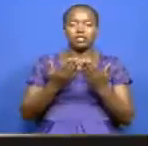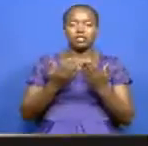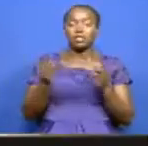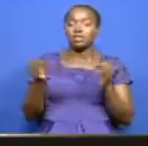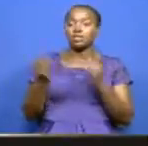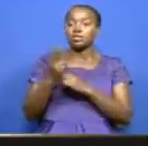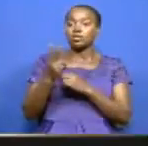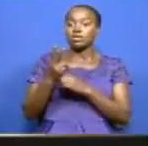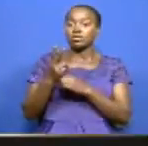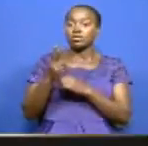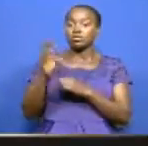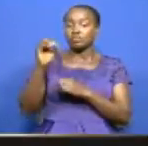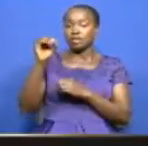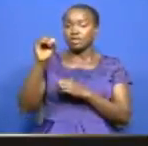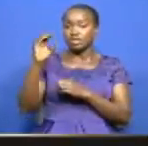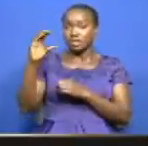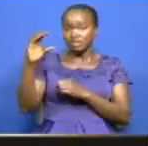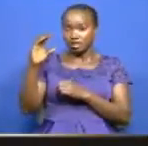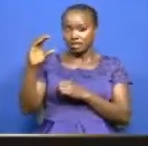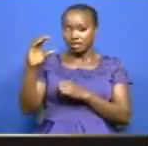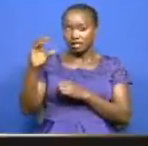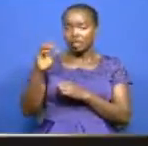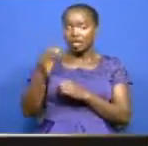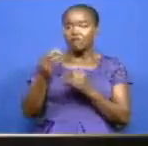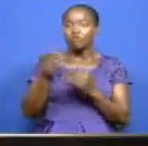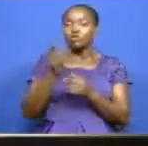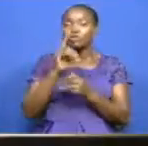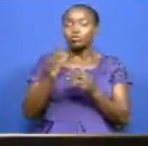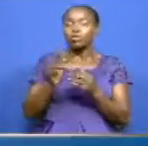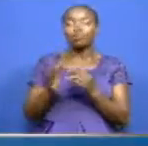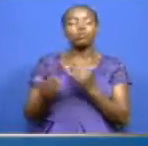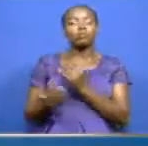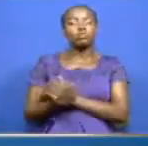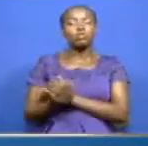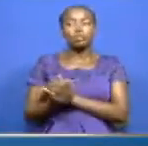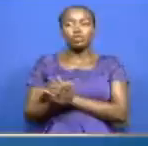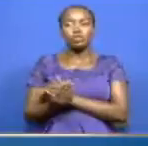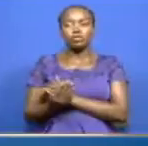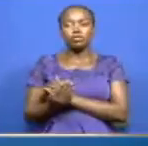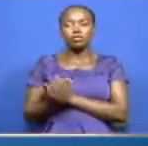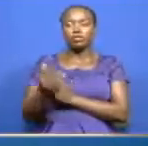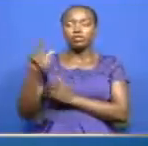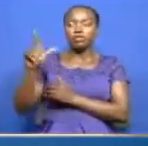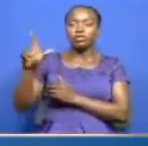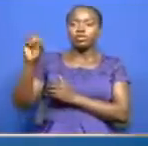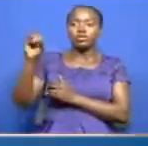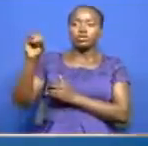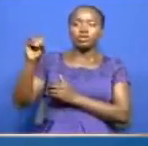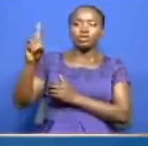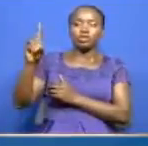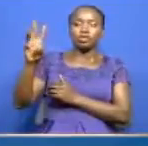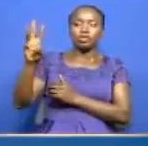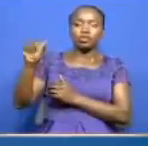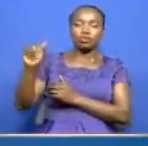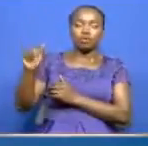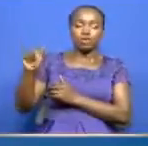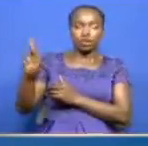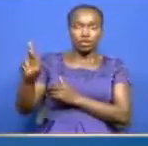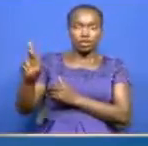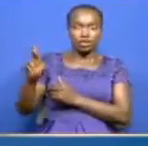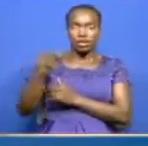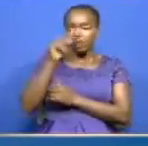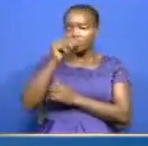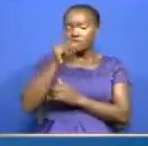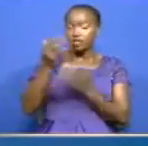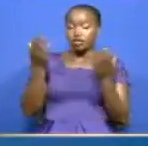degrees Celsius. This is how things will be tomorrow morning. Lodwar wakes up to sunny intervals in the morning. Nyeri and Meru will be